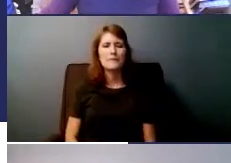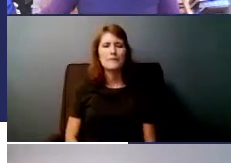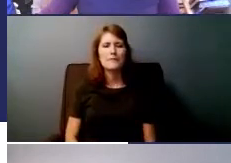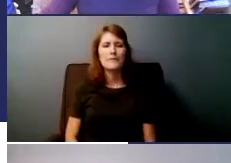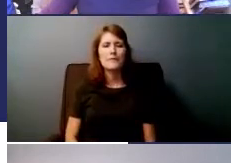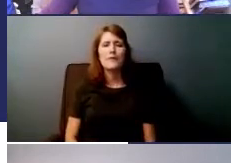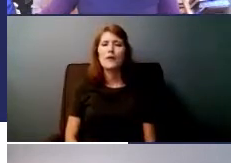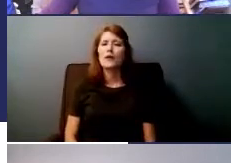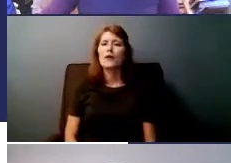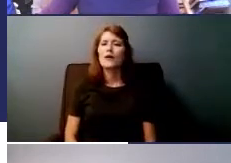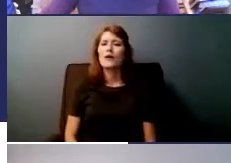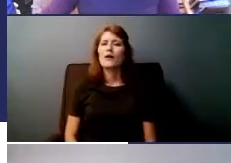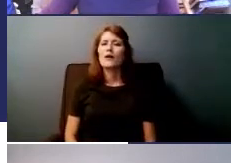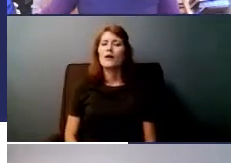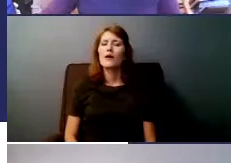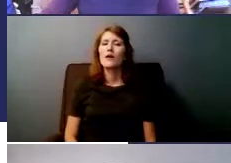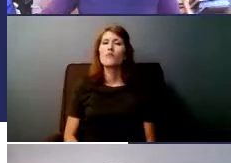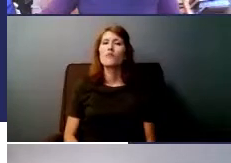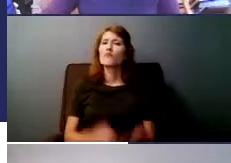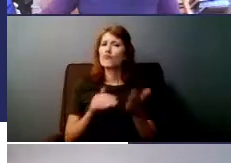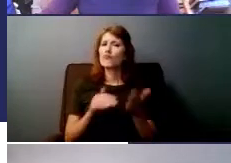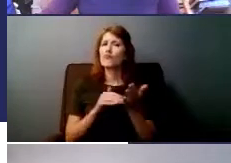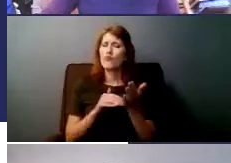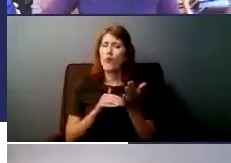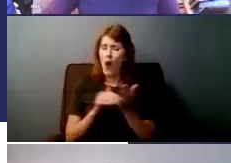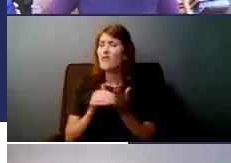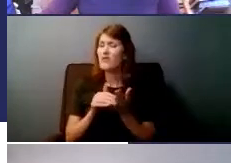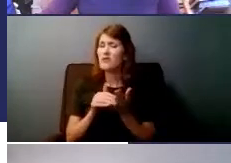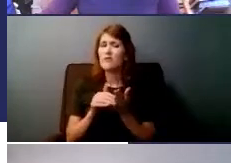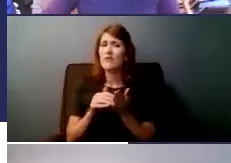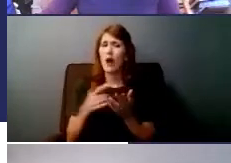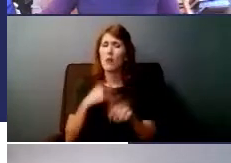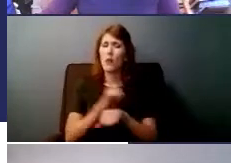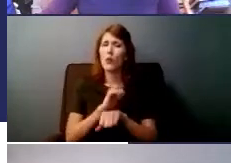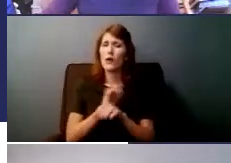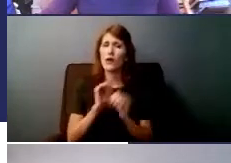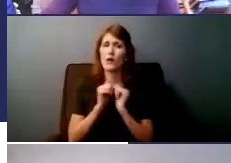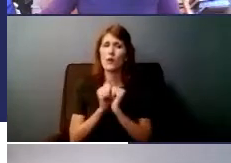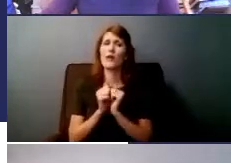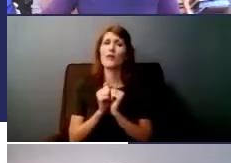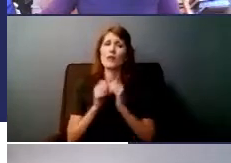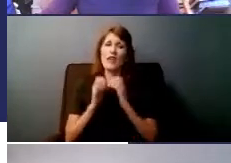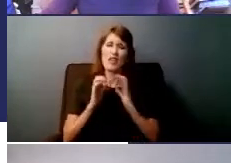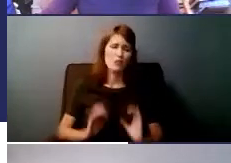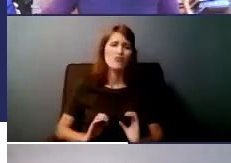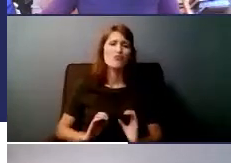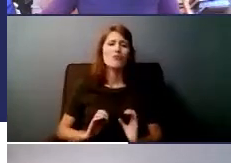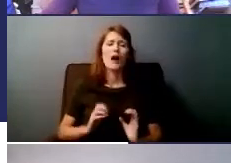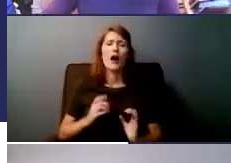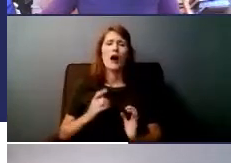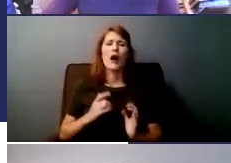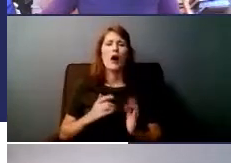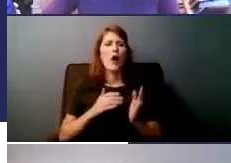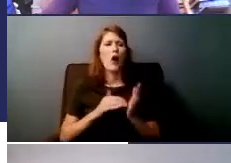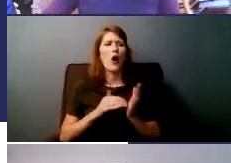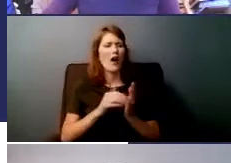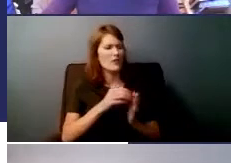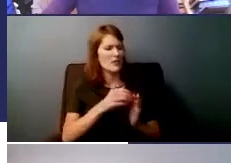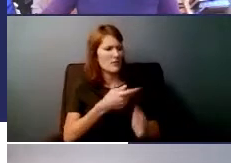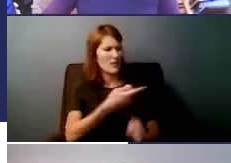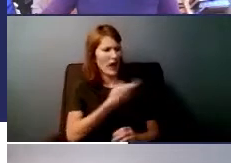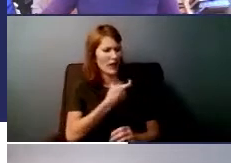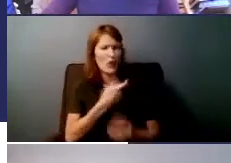Much of the time when I'm working with customers or clients, I often hear, well, what platform should I